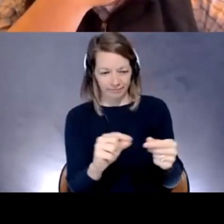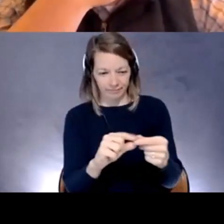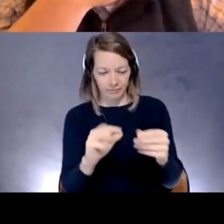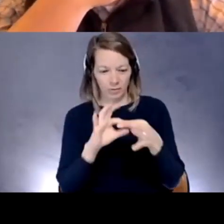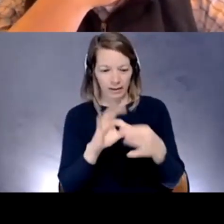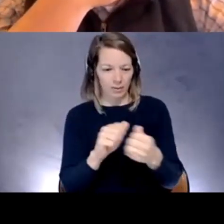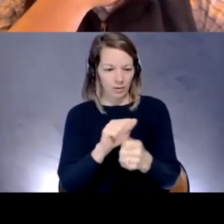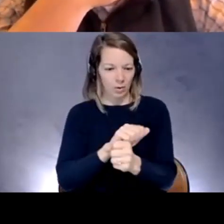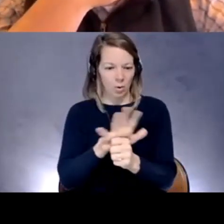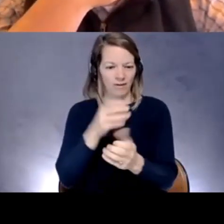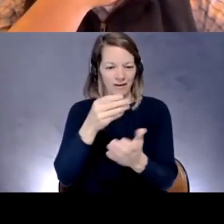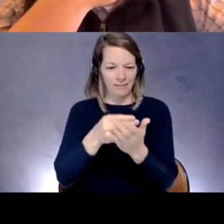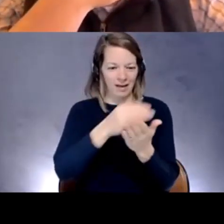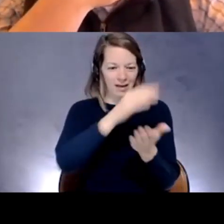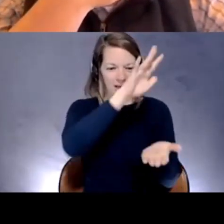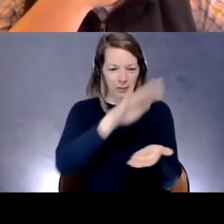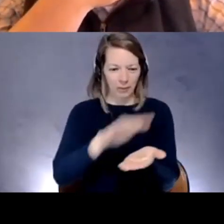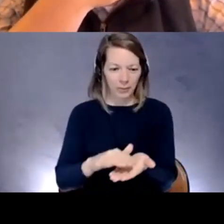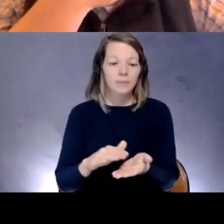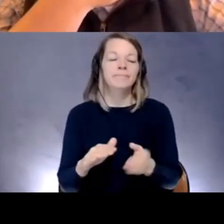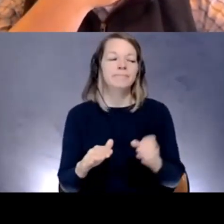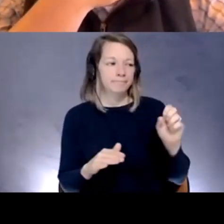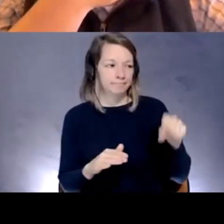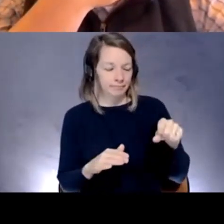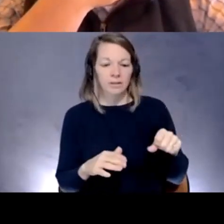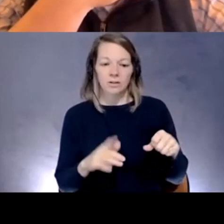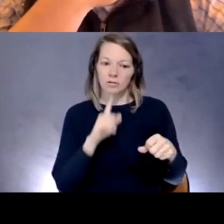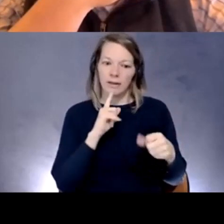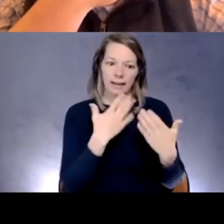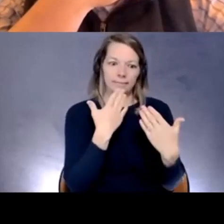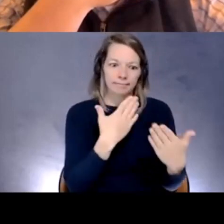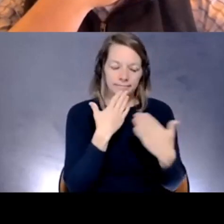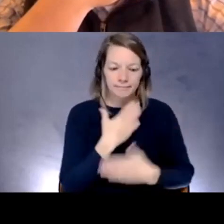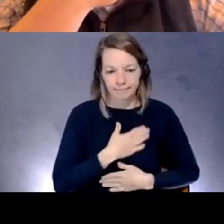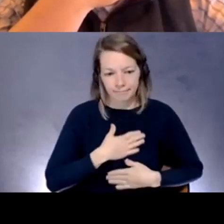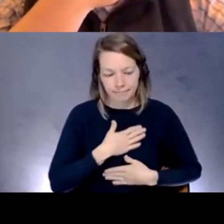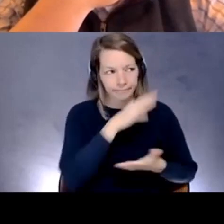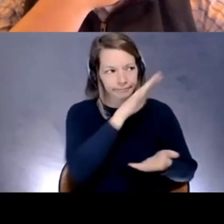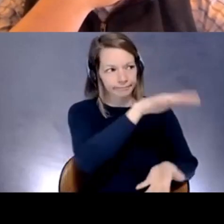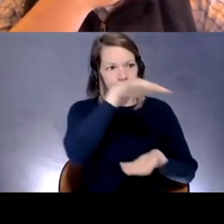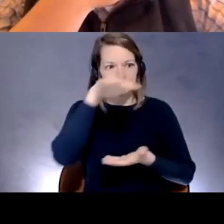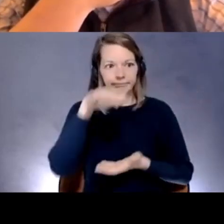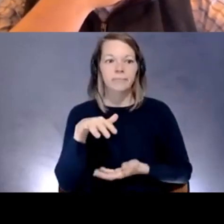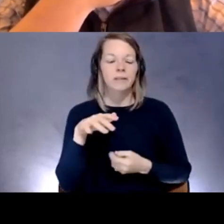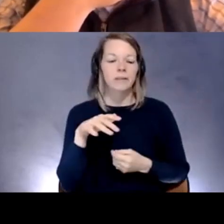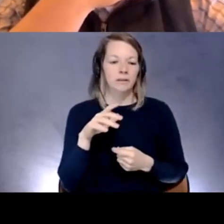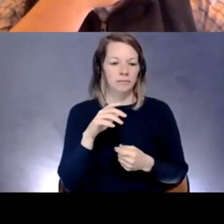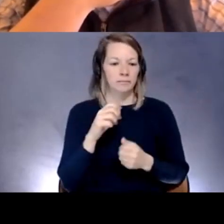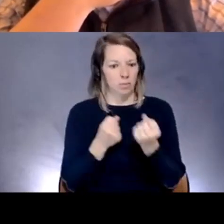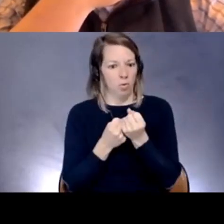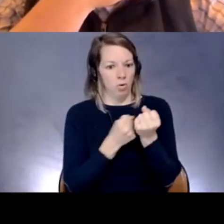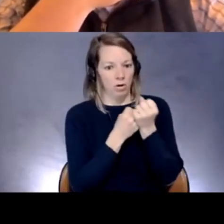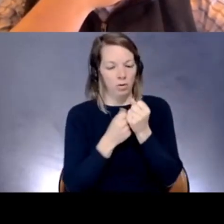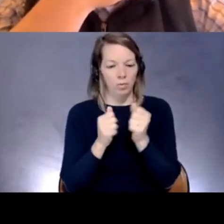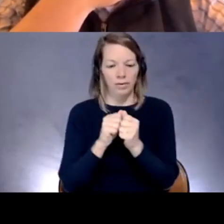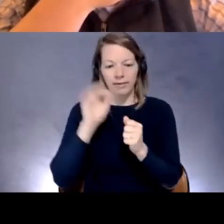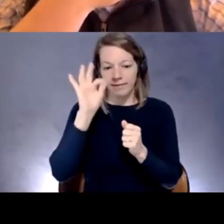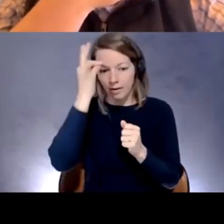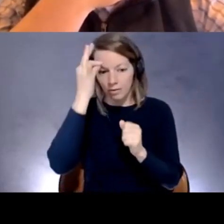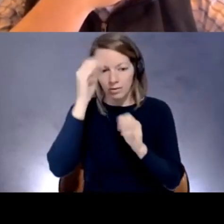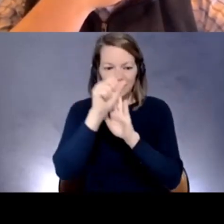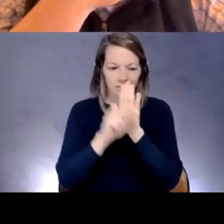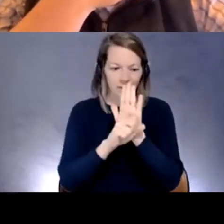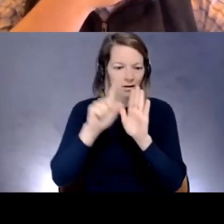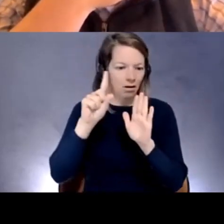COVID money, that was very generous, and we were pleased to have been supported by the federal and the state